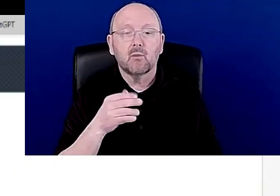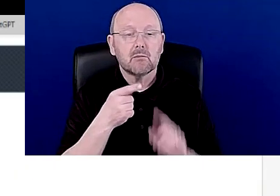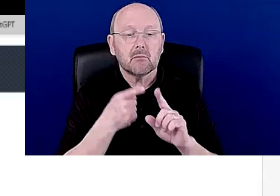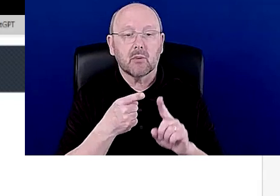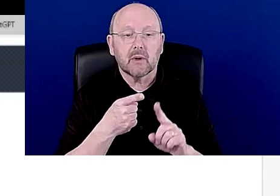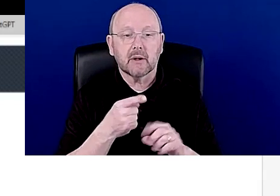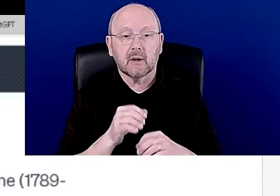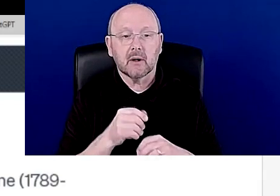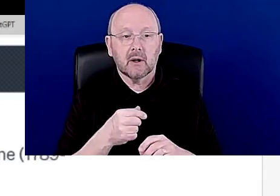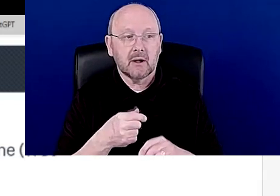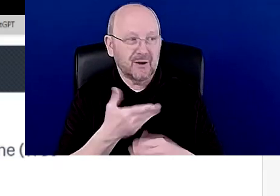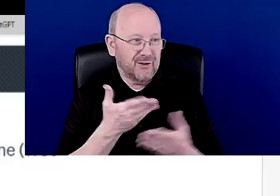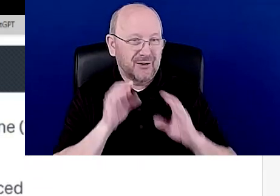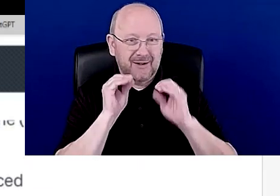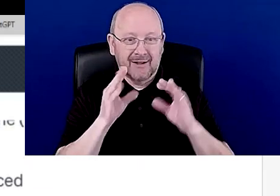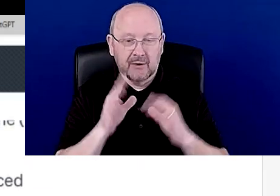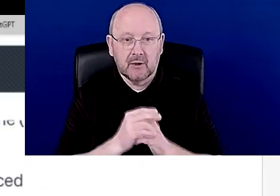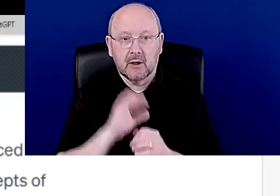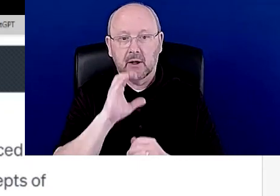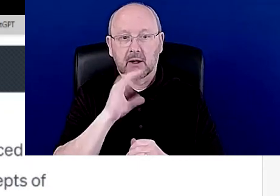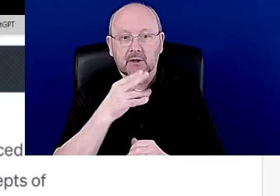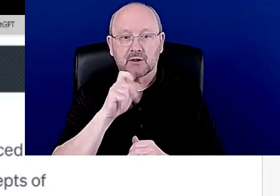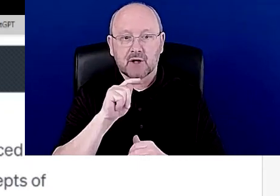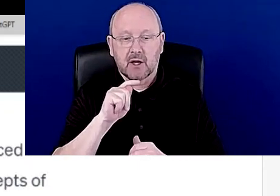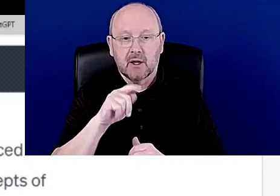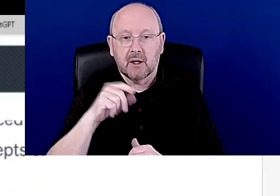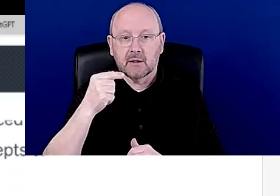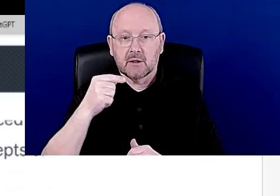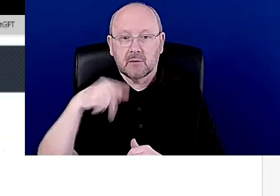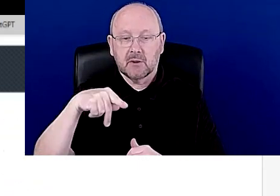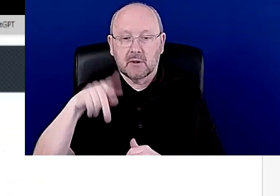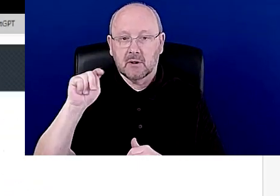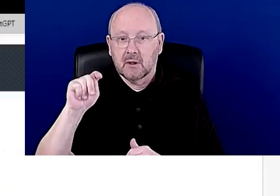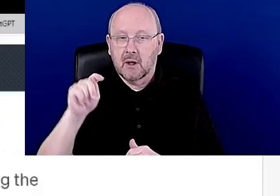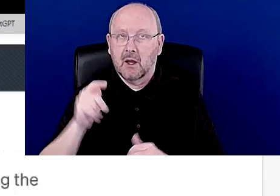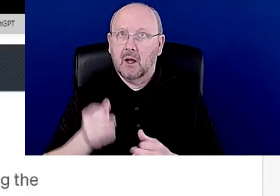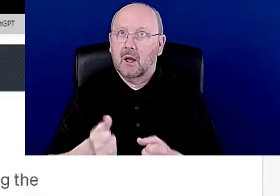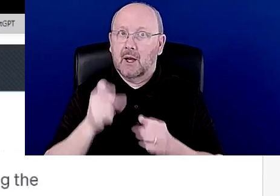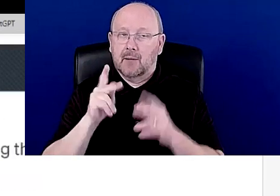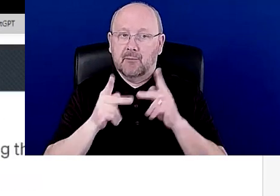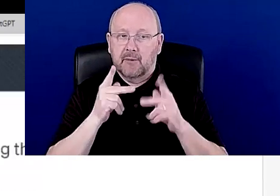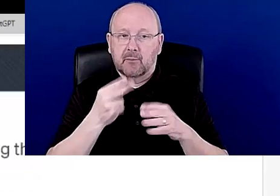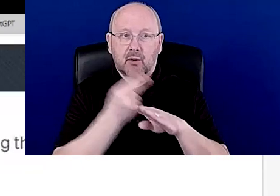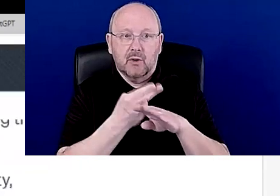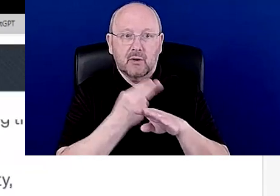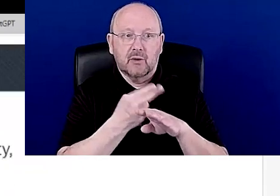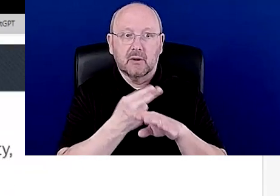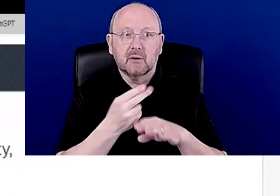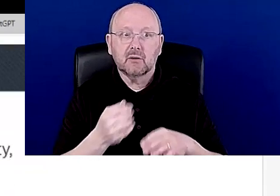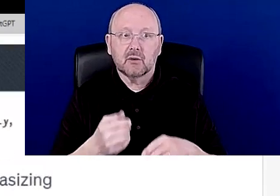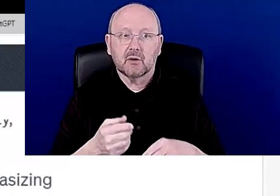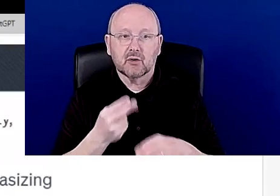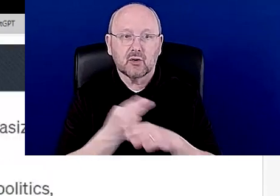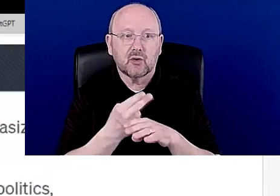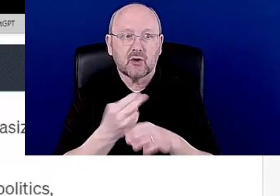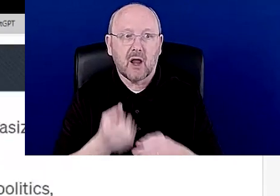point of view is that ChatGPT recently, a lot of people have been using it, which takes a lot of computing power. And so they have